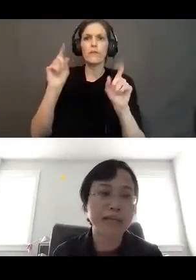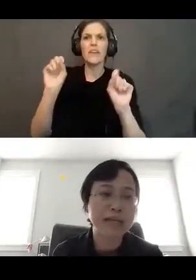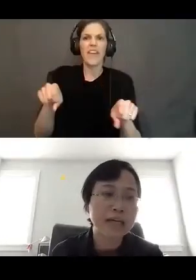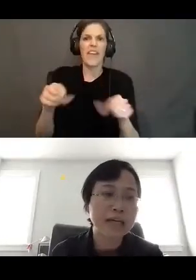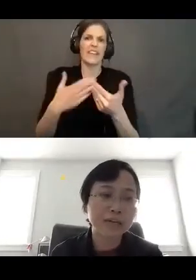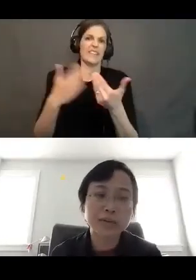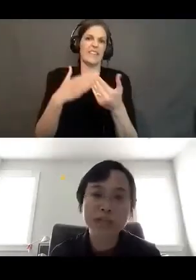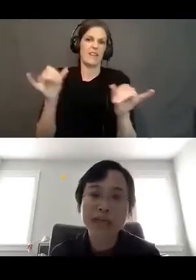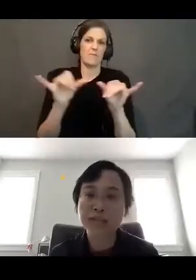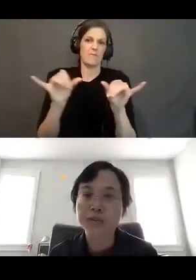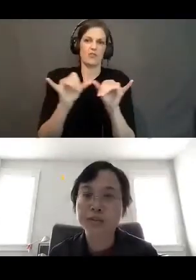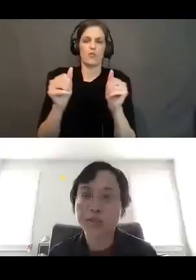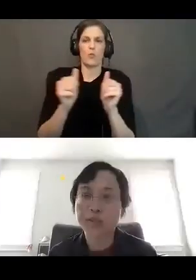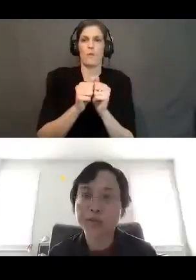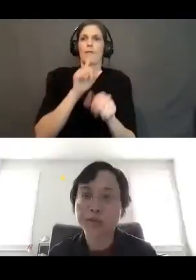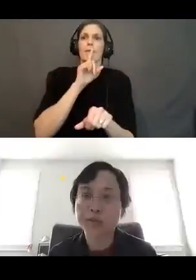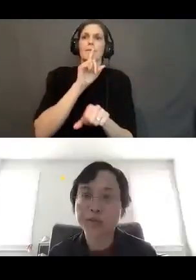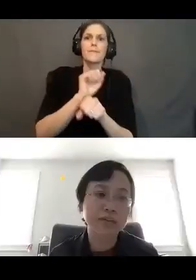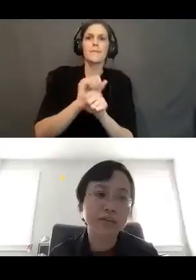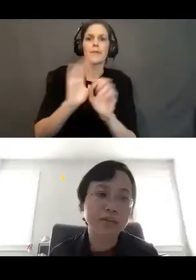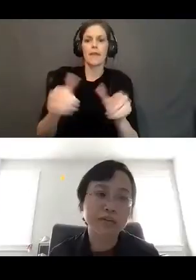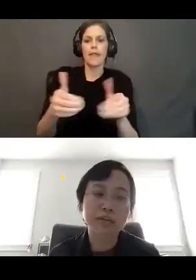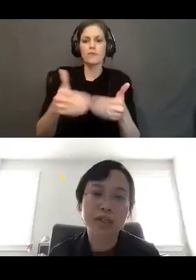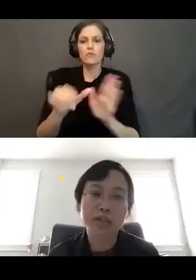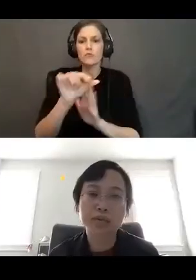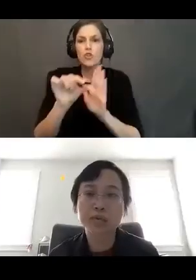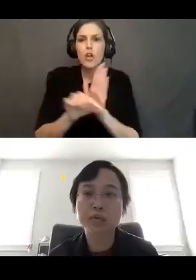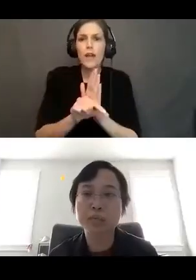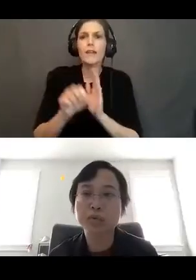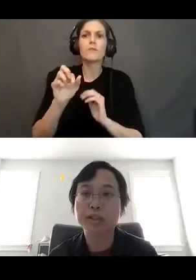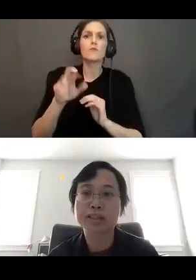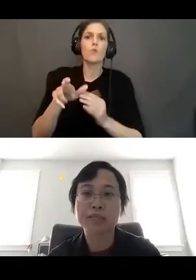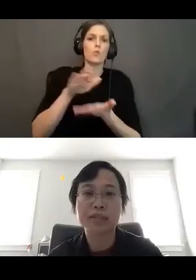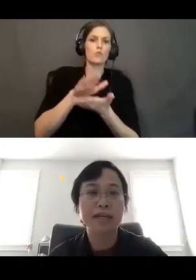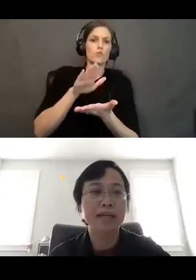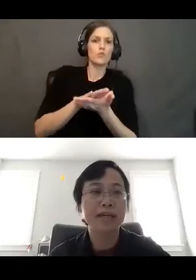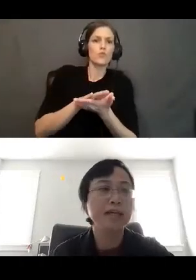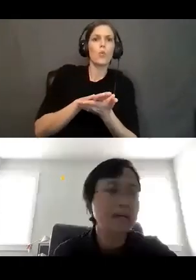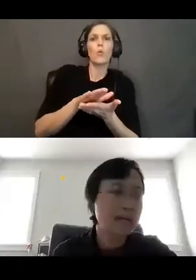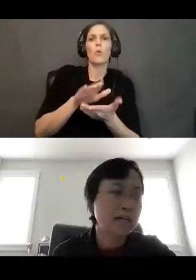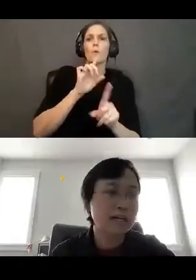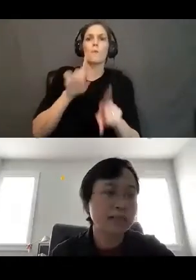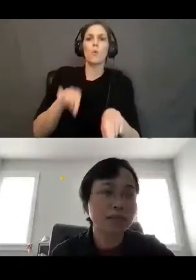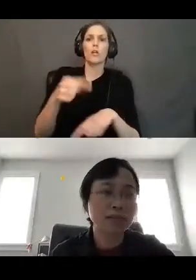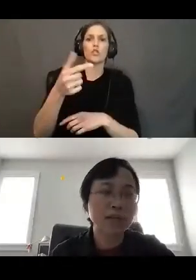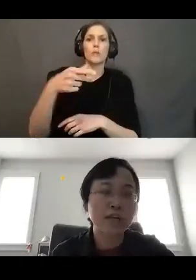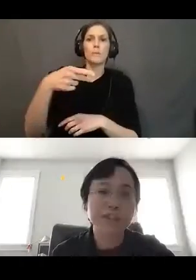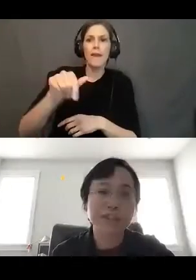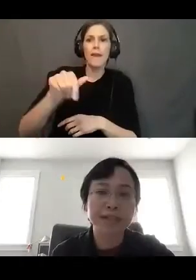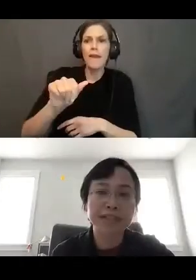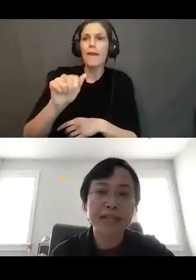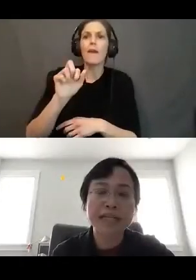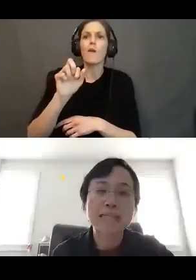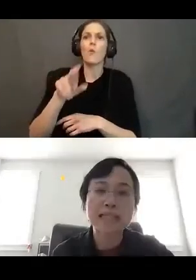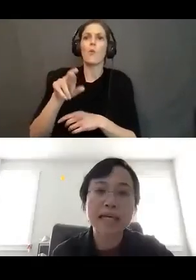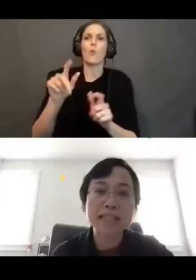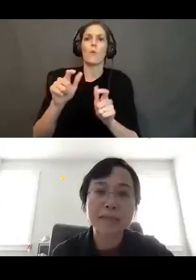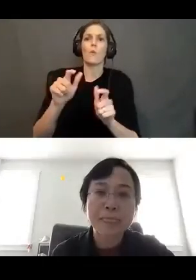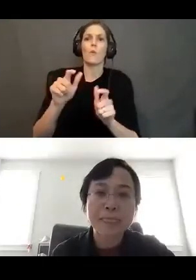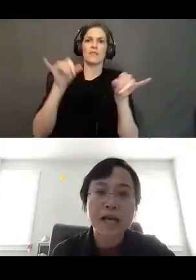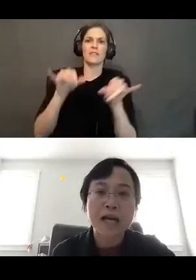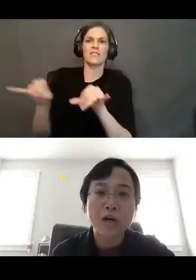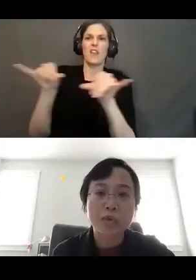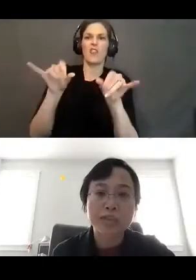by actual classroom grades or school reported GPA or large-scale standardized